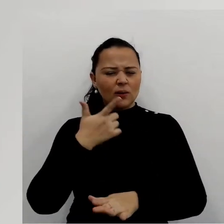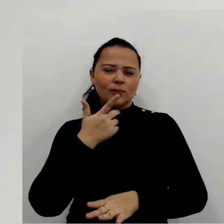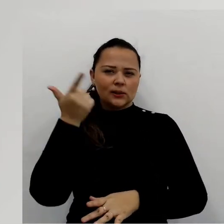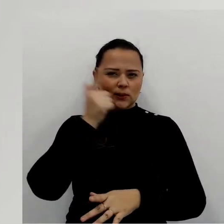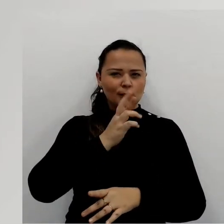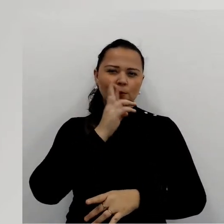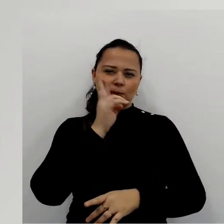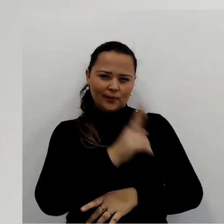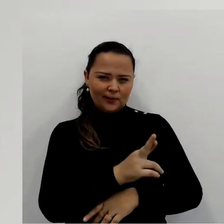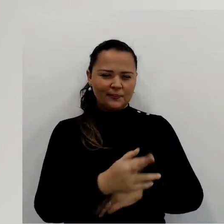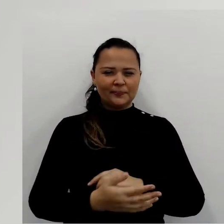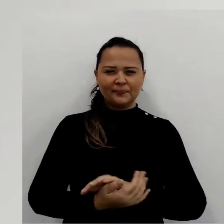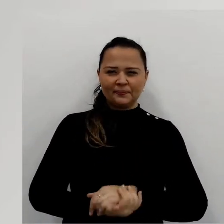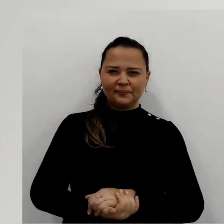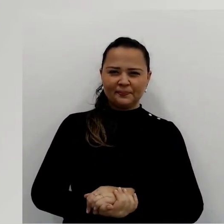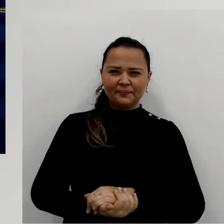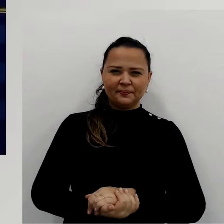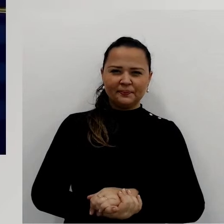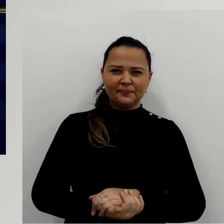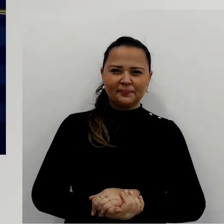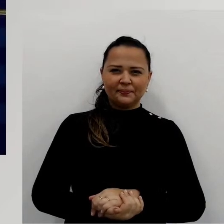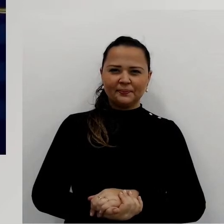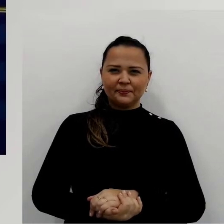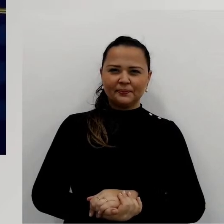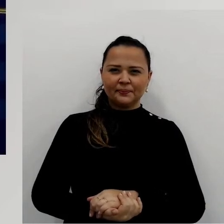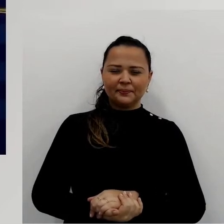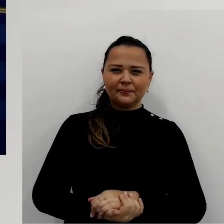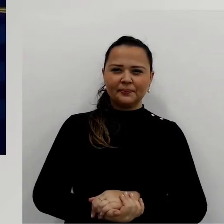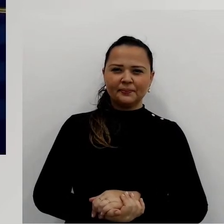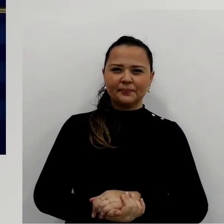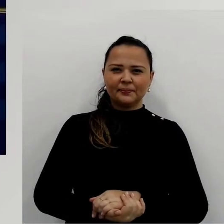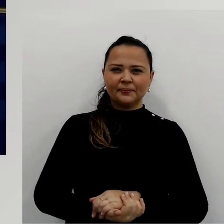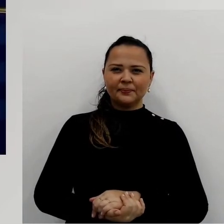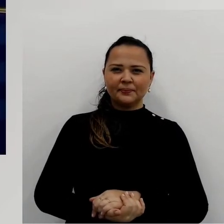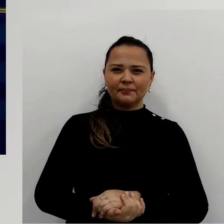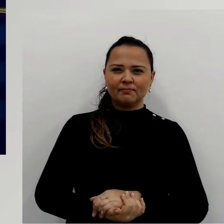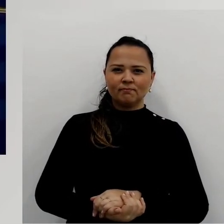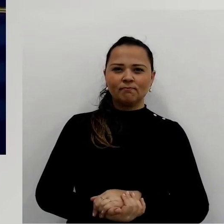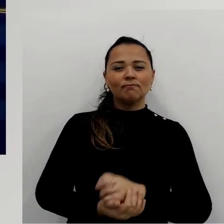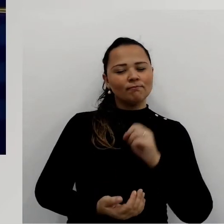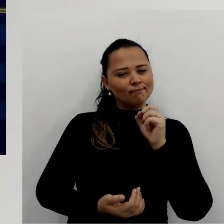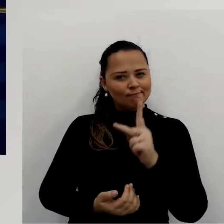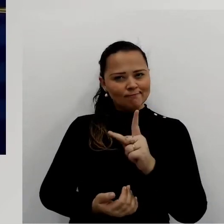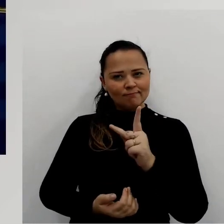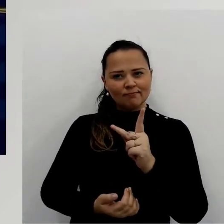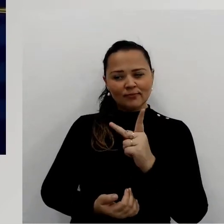Ok, Mr. Frank. Então, temos aqui uma segunda pergunta, Mr. Frank.